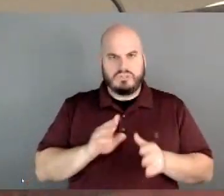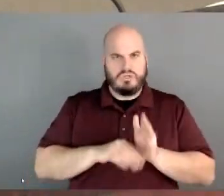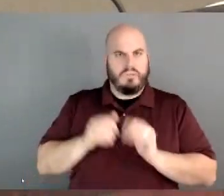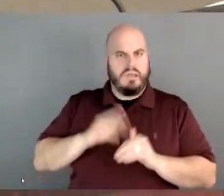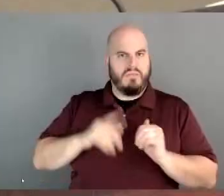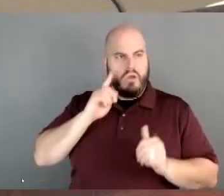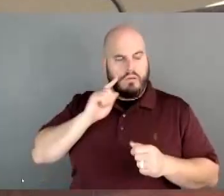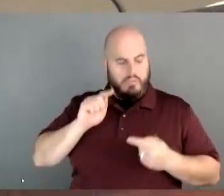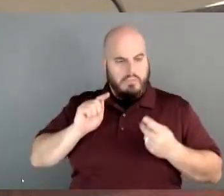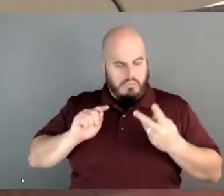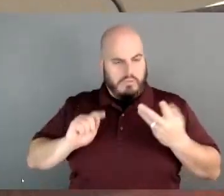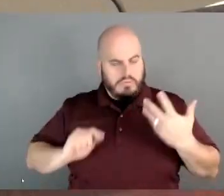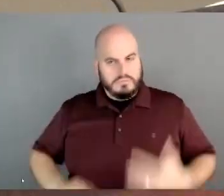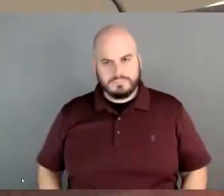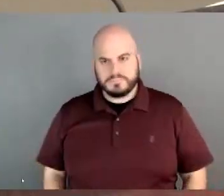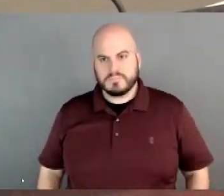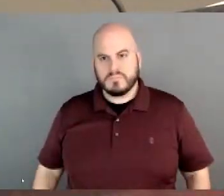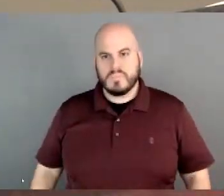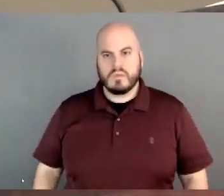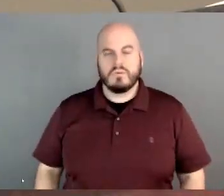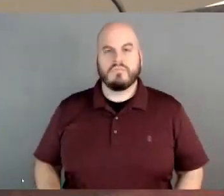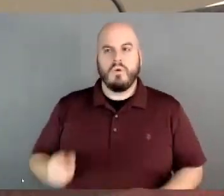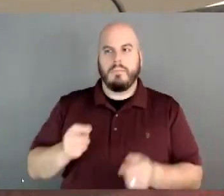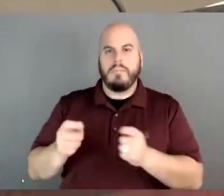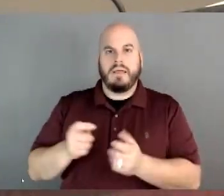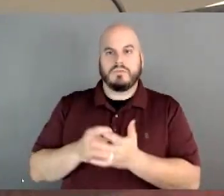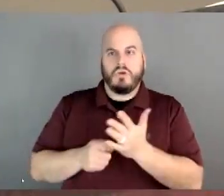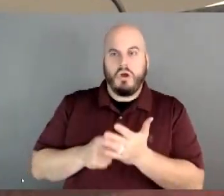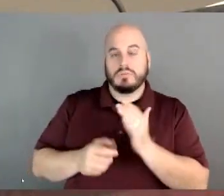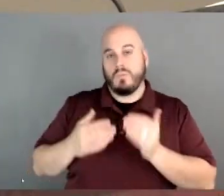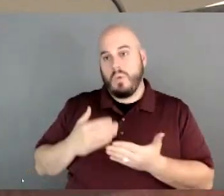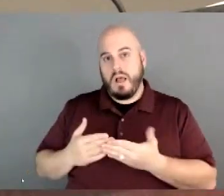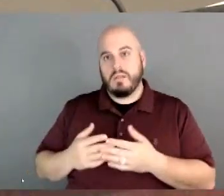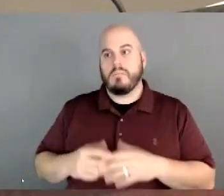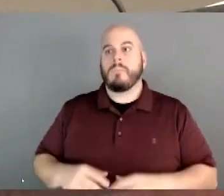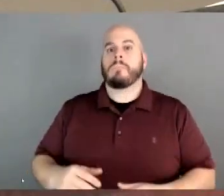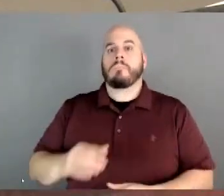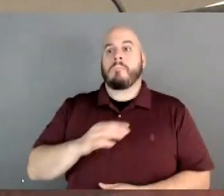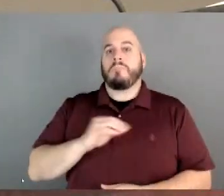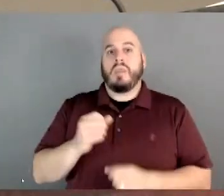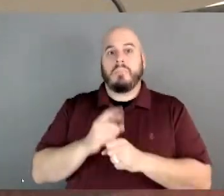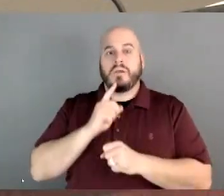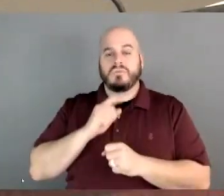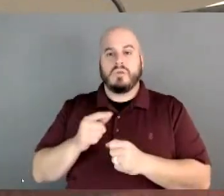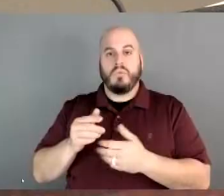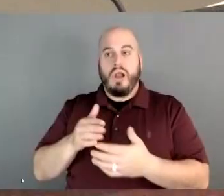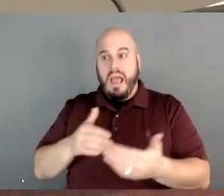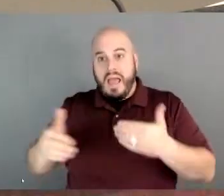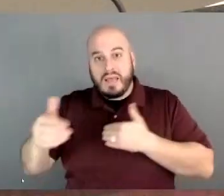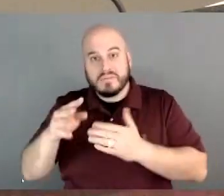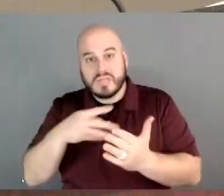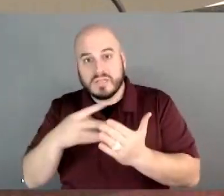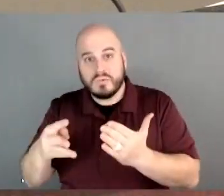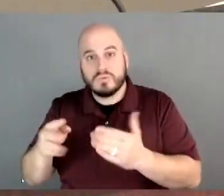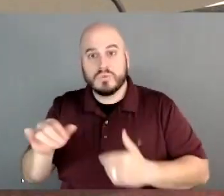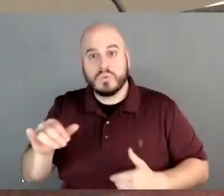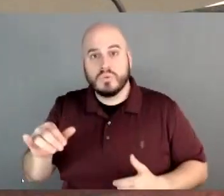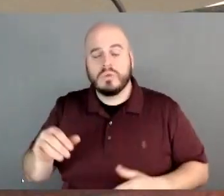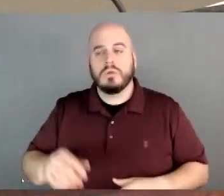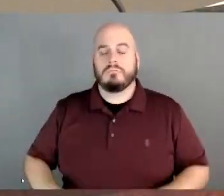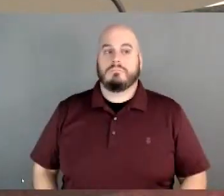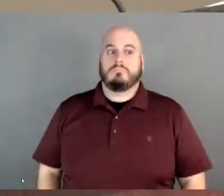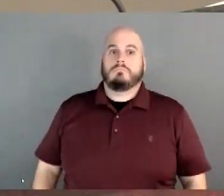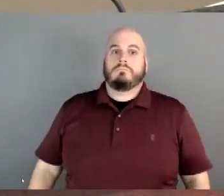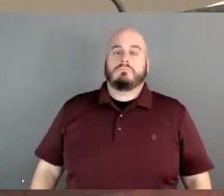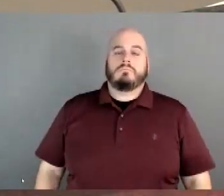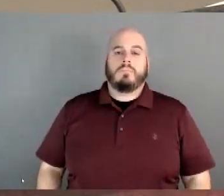So to be able to manage costs that well and also get us ahead of schedule to the point where we have an added